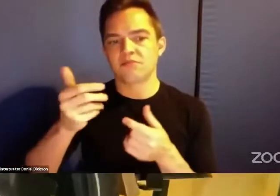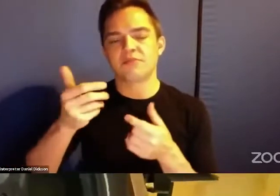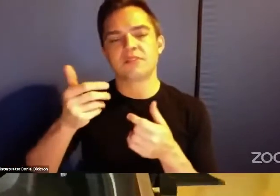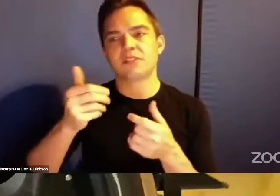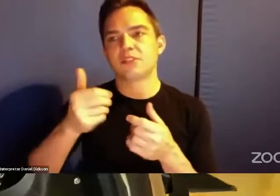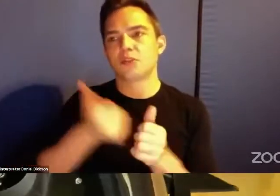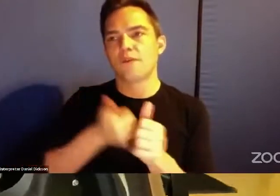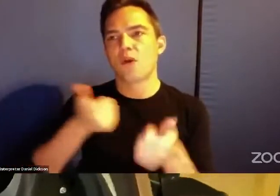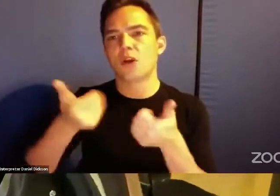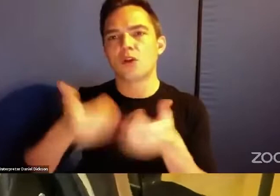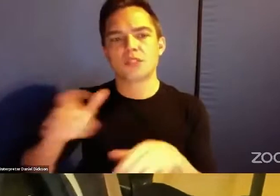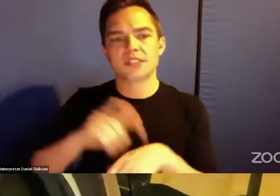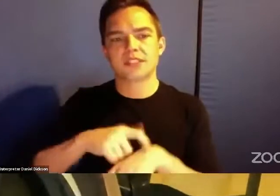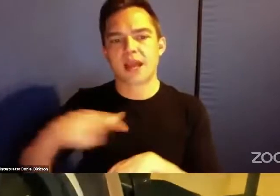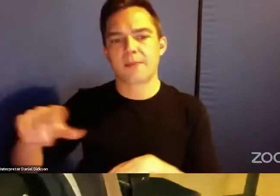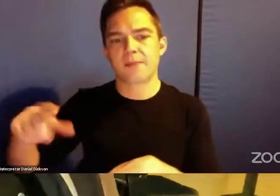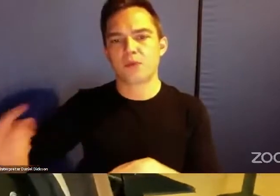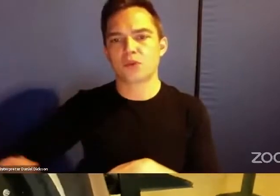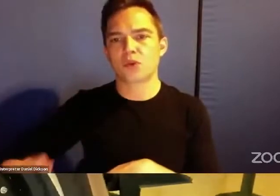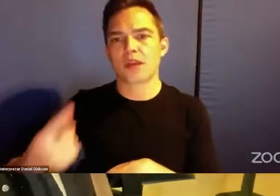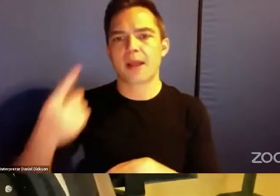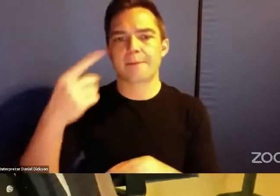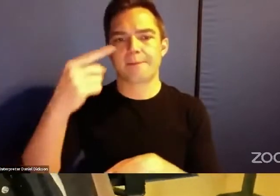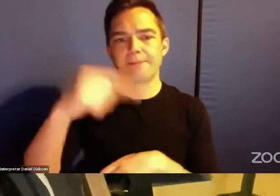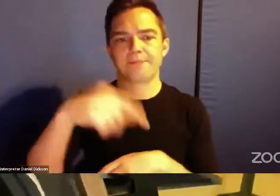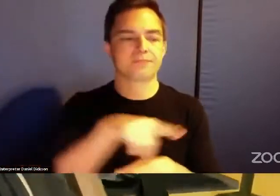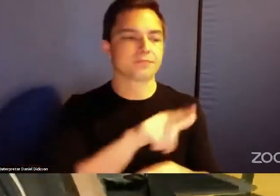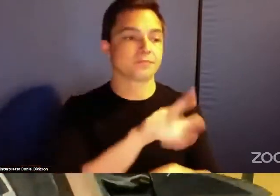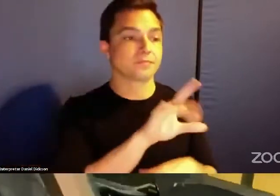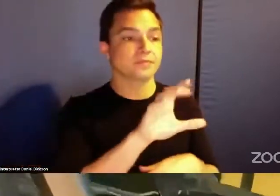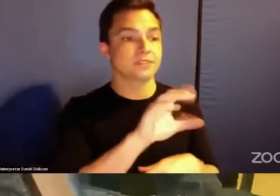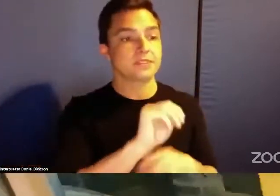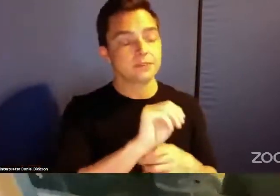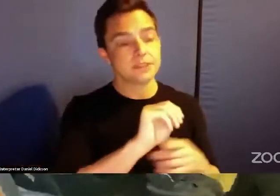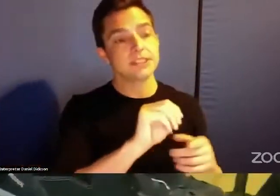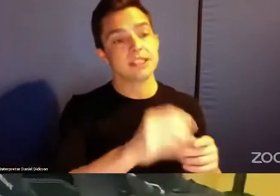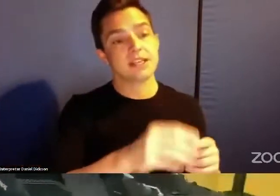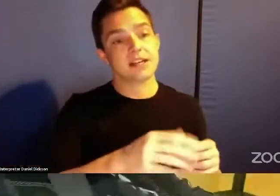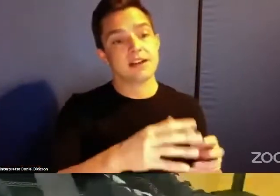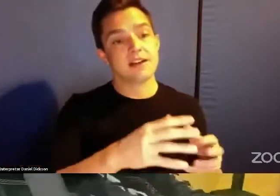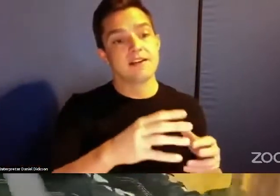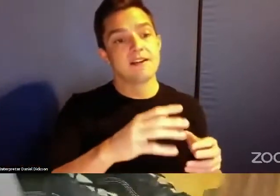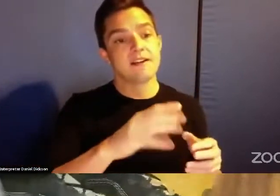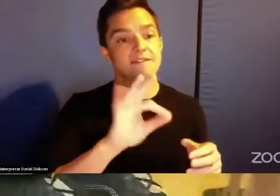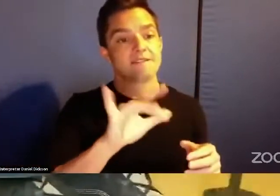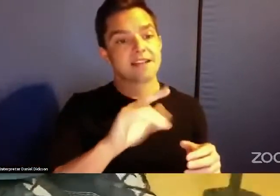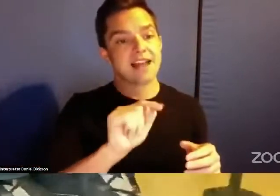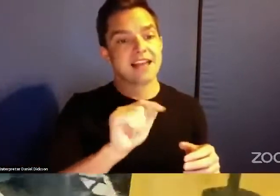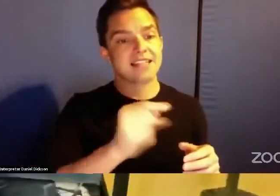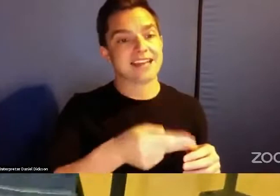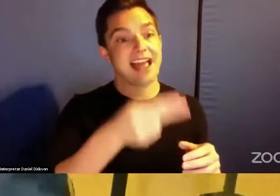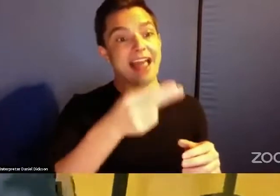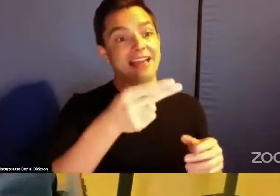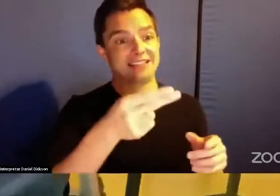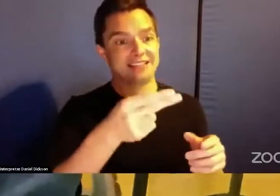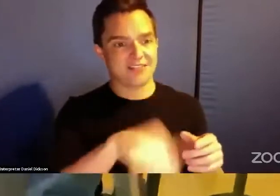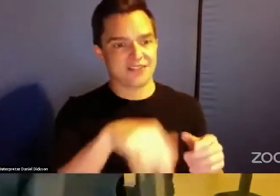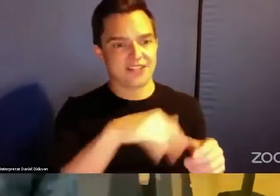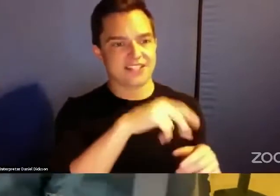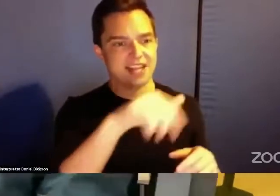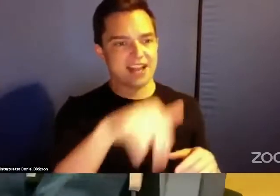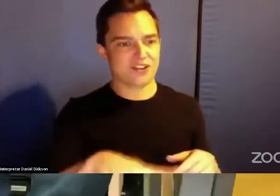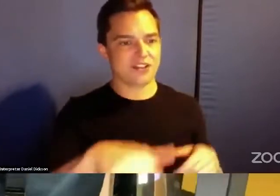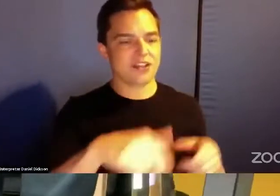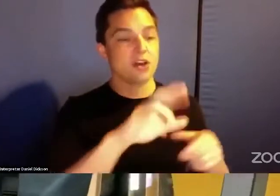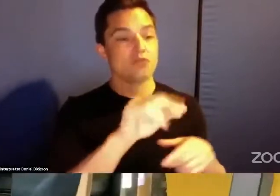28 centimeter flight height of those stairs climbing. Now, as Roland was just pointing out, look how